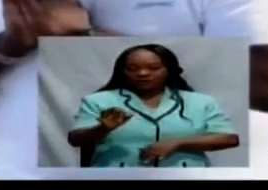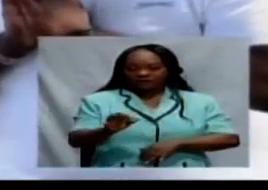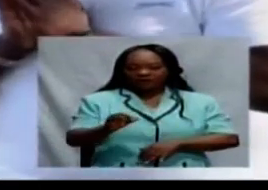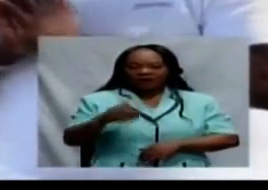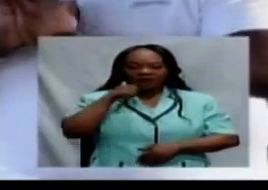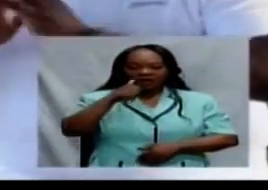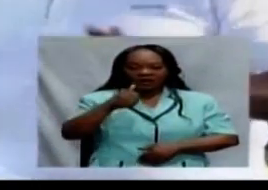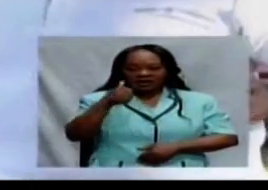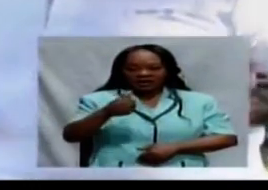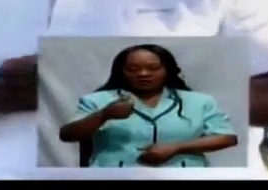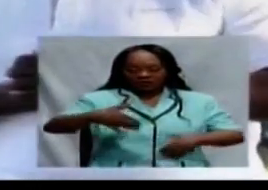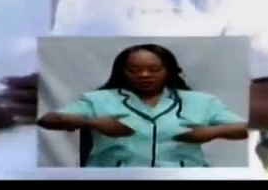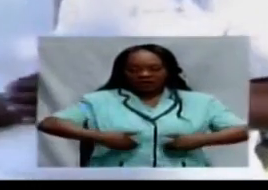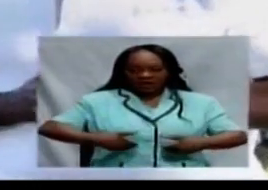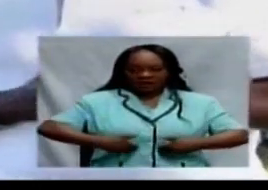shumwana mamtwala fe mukupumwa.